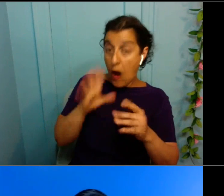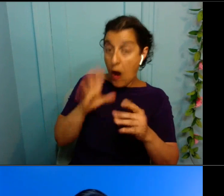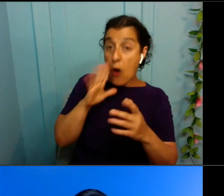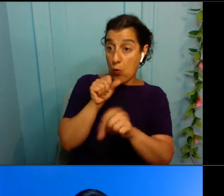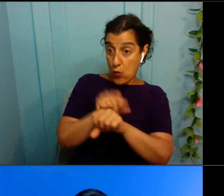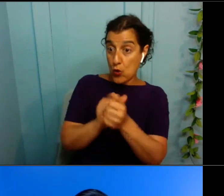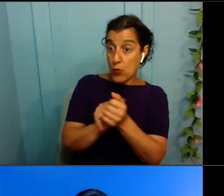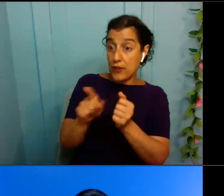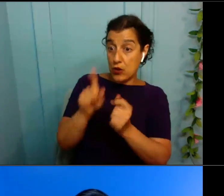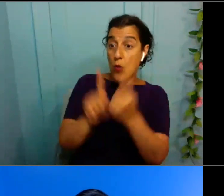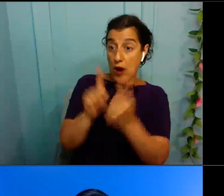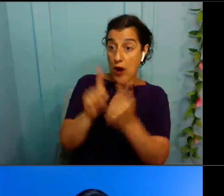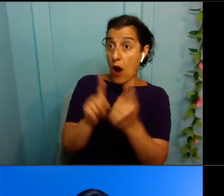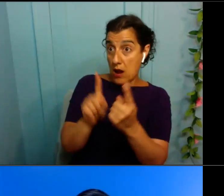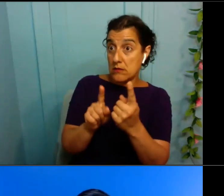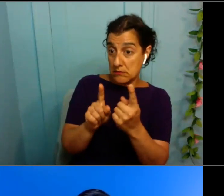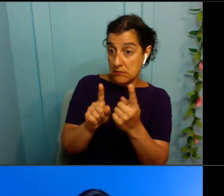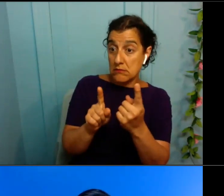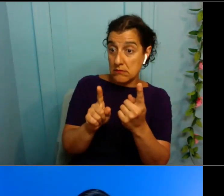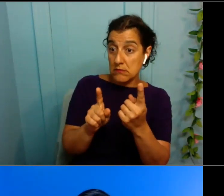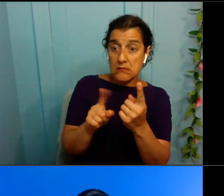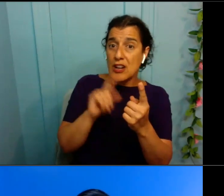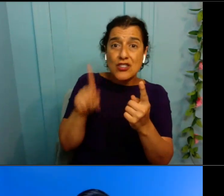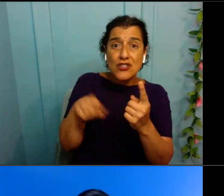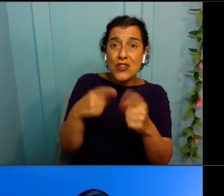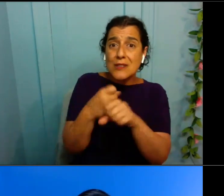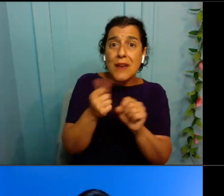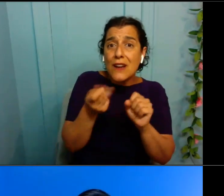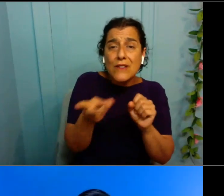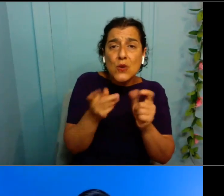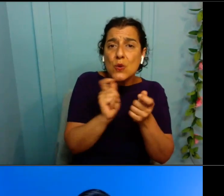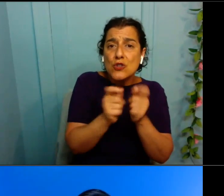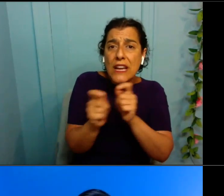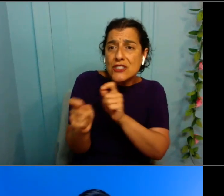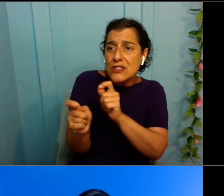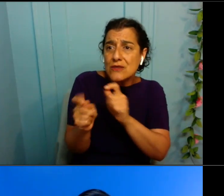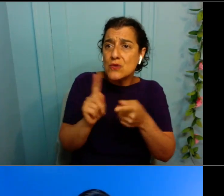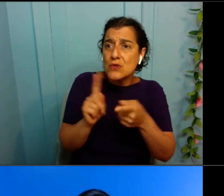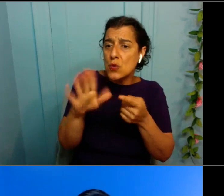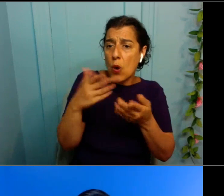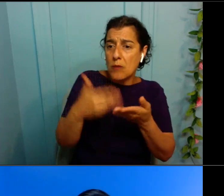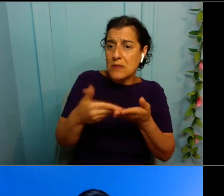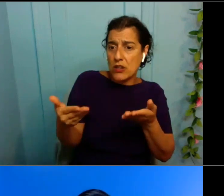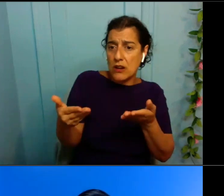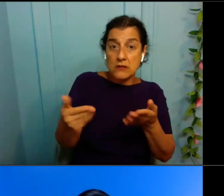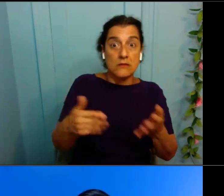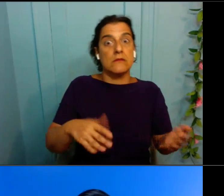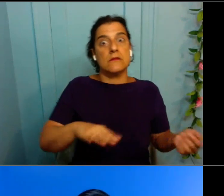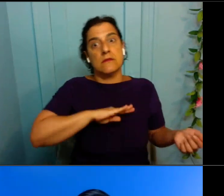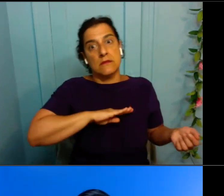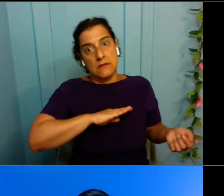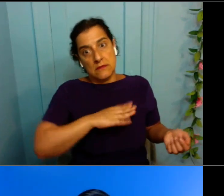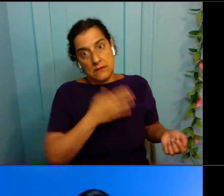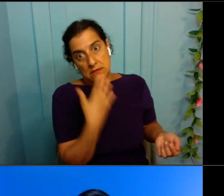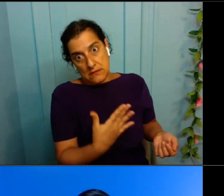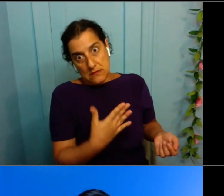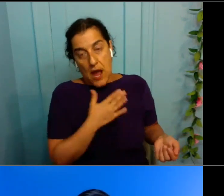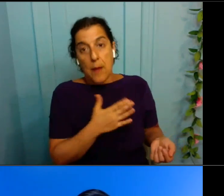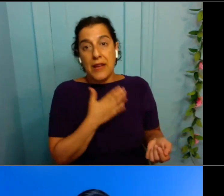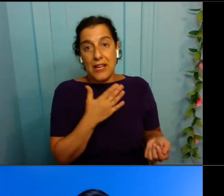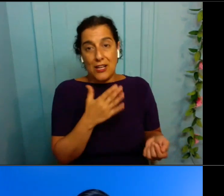one-on-one to just make a few tiny changes to your material, and they're happy to do that. So they've